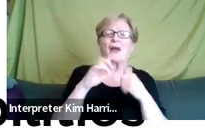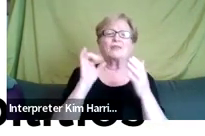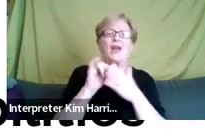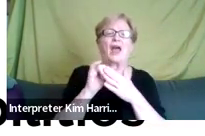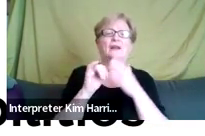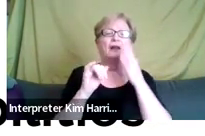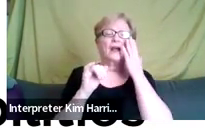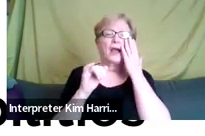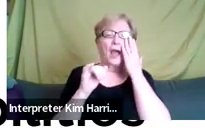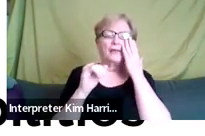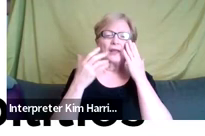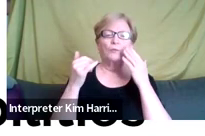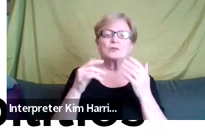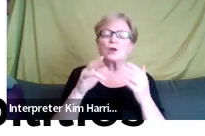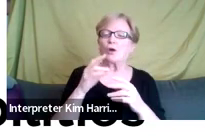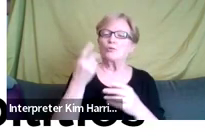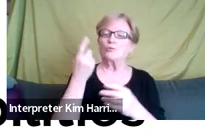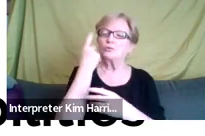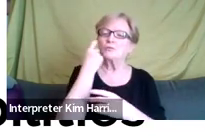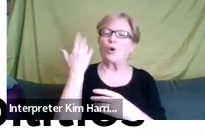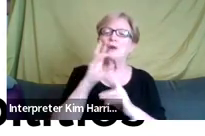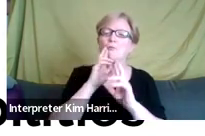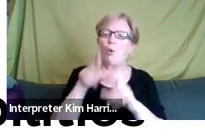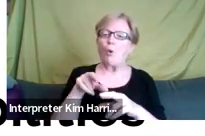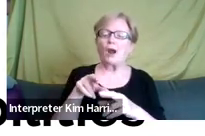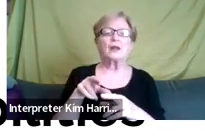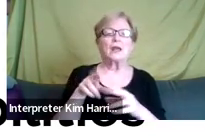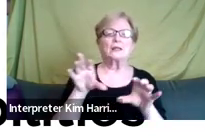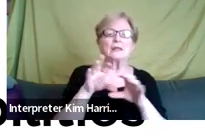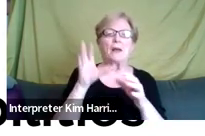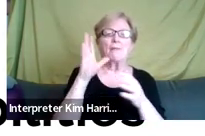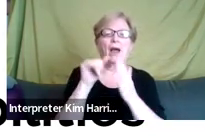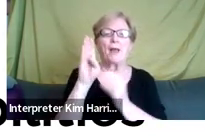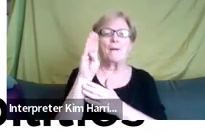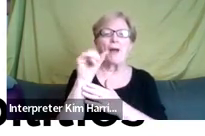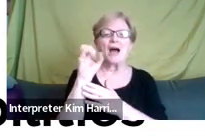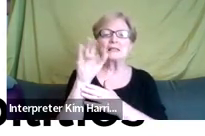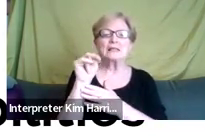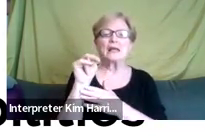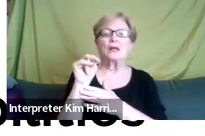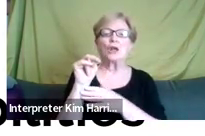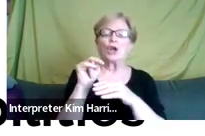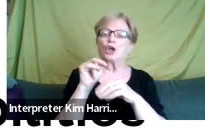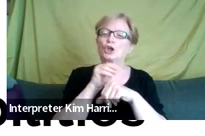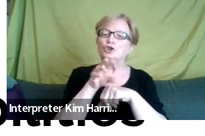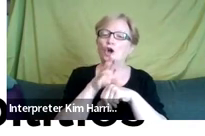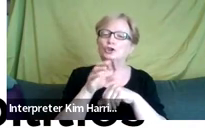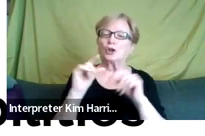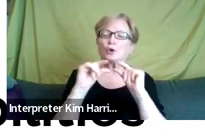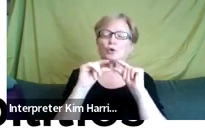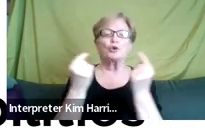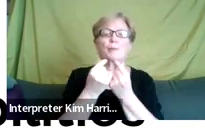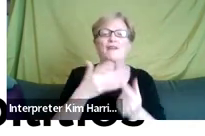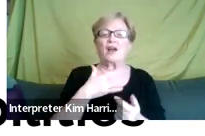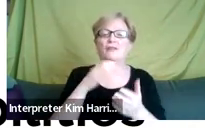report that was done by the Boston Consulting Group, and they found that 33%